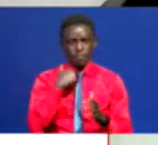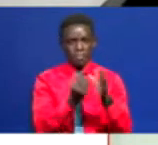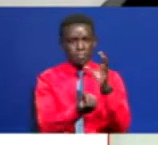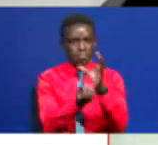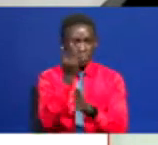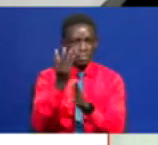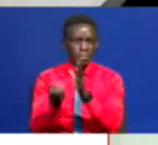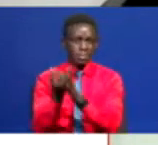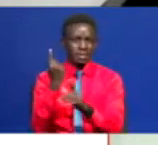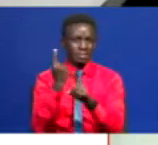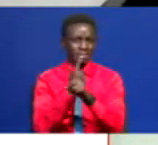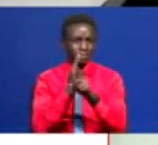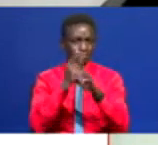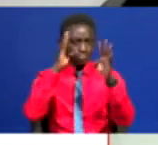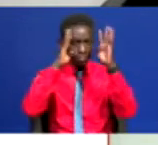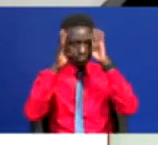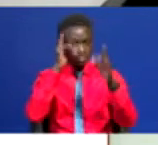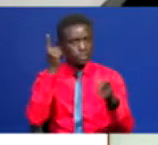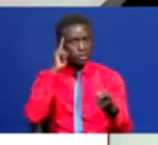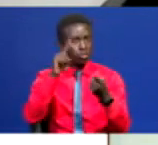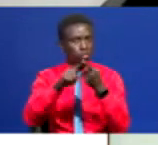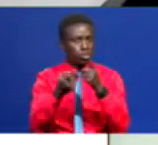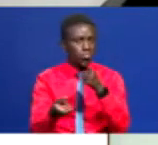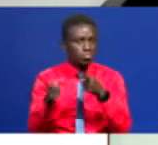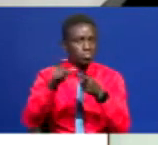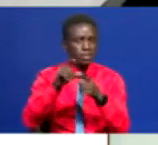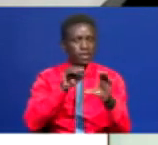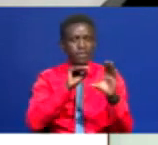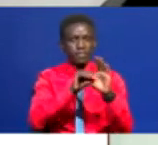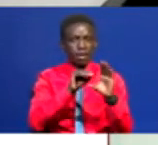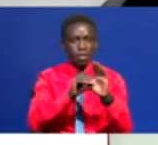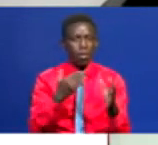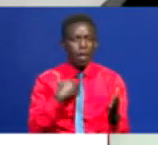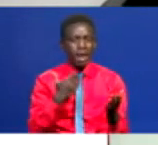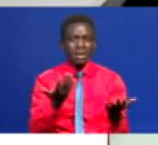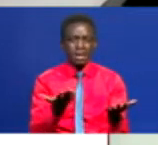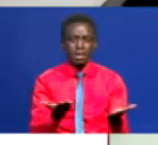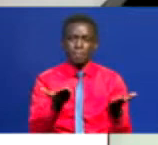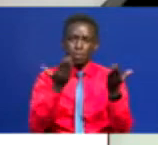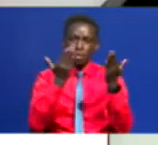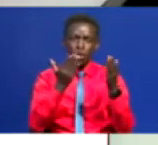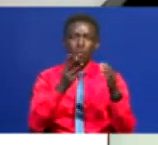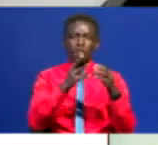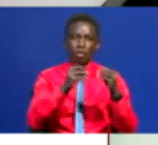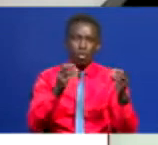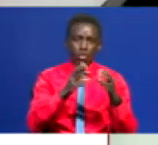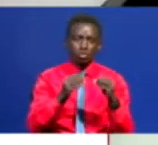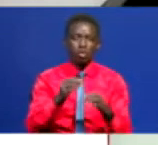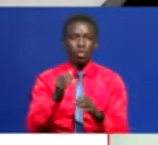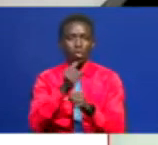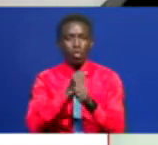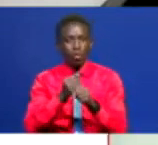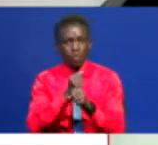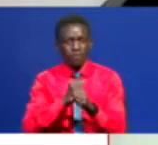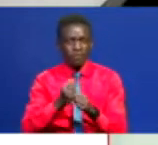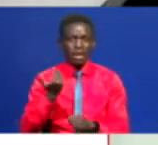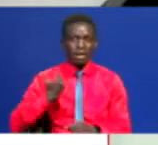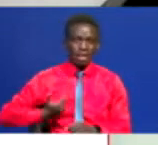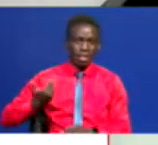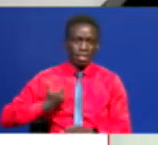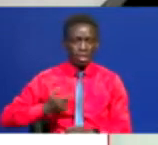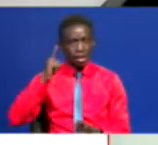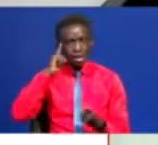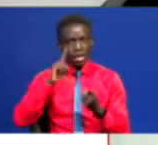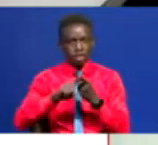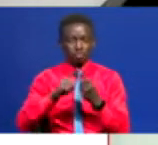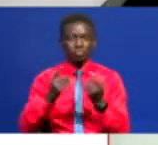initiatives that will increase investments in rice, cotton, coffee, beef, leather and dairy in a bid to raise the